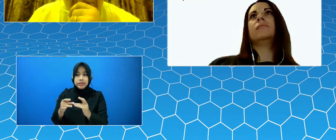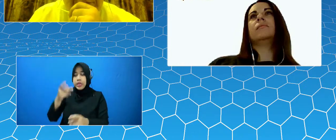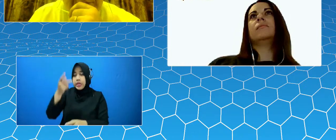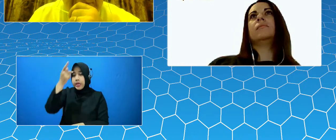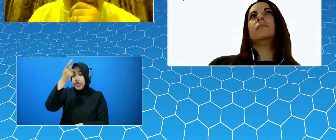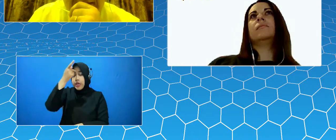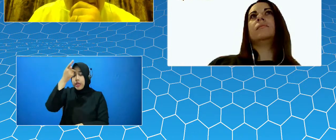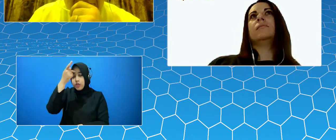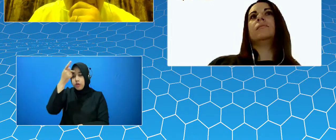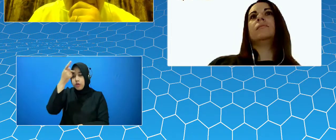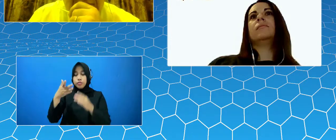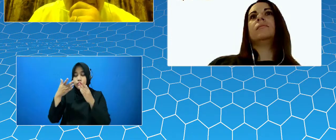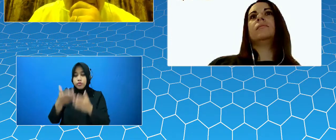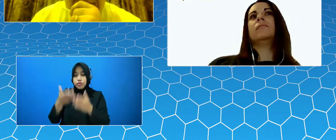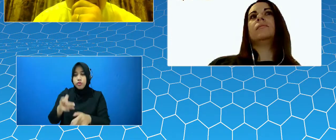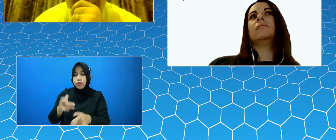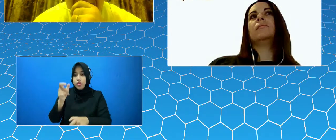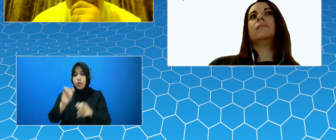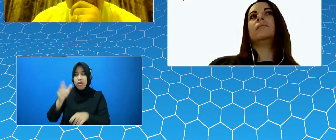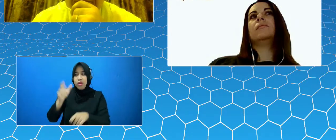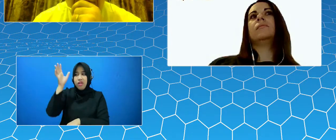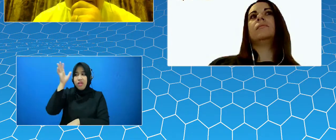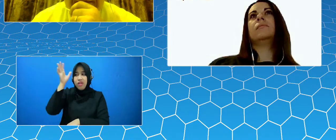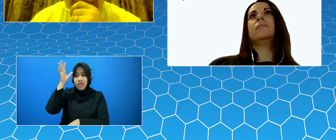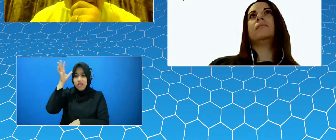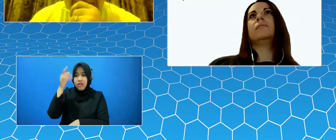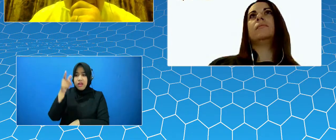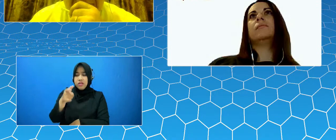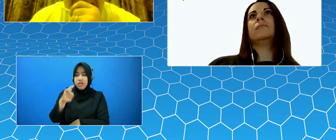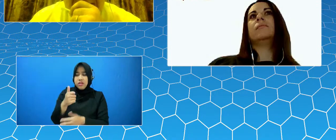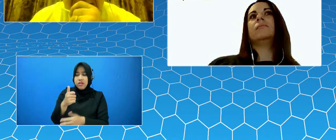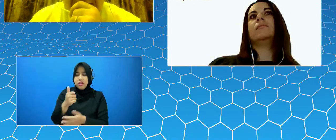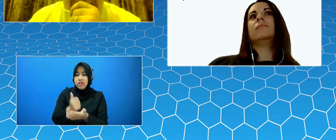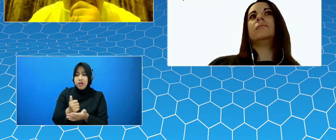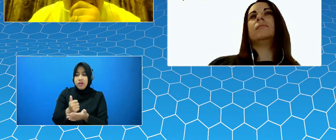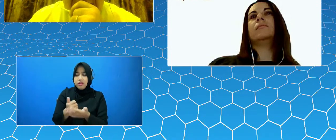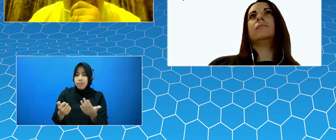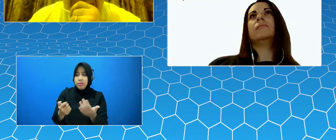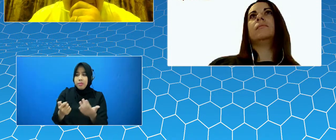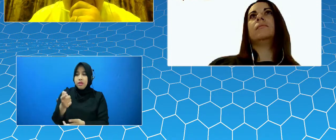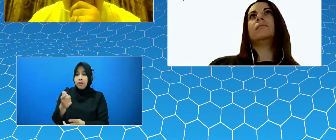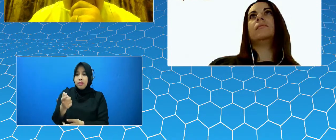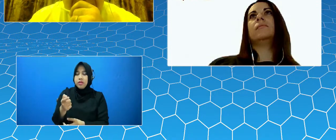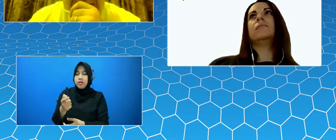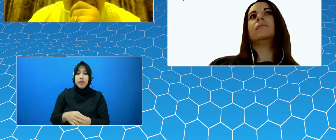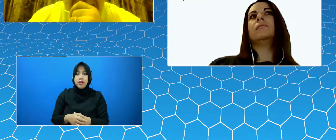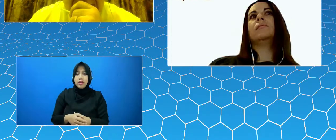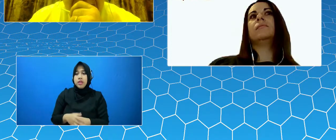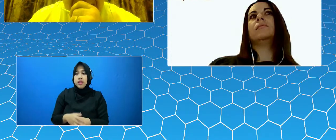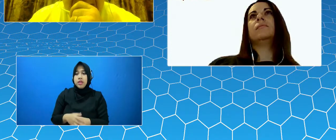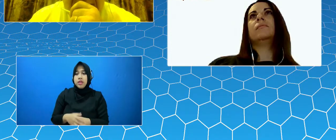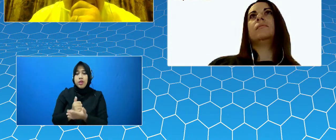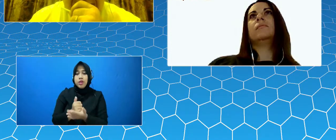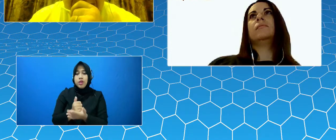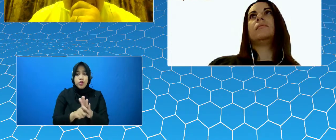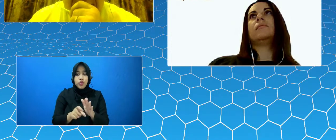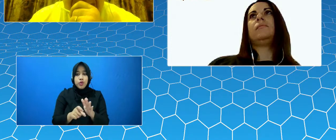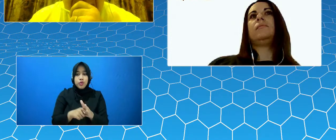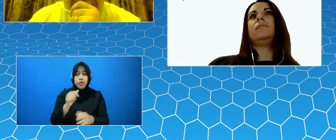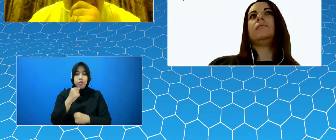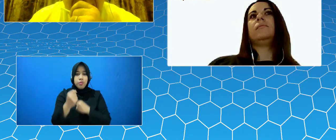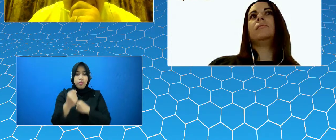yet, but will in under normal circumstances have gone to have their annual screening, but weren't able to because